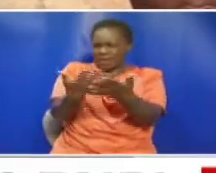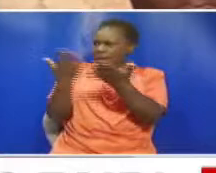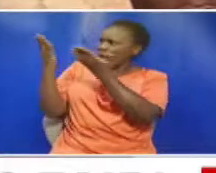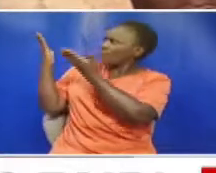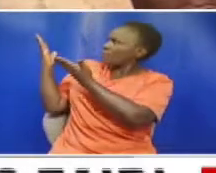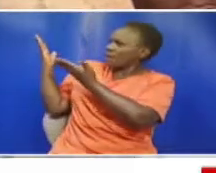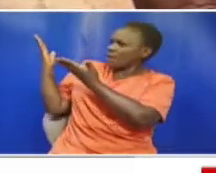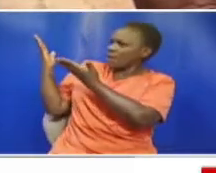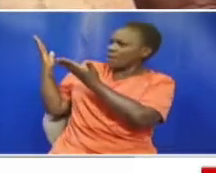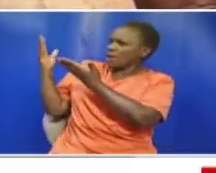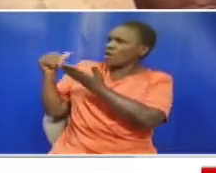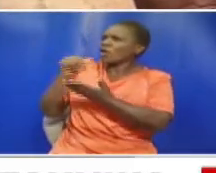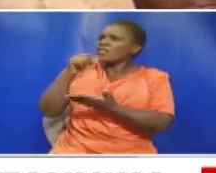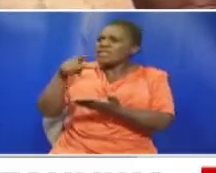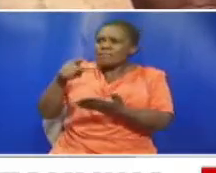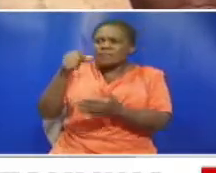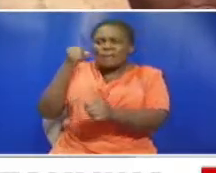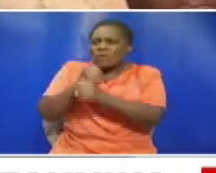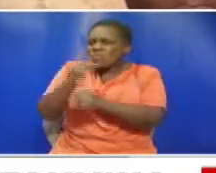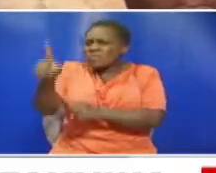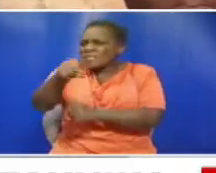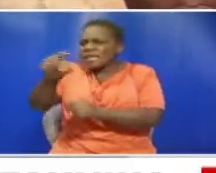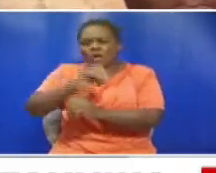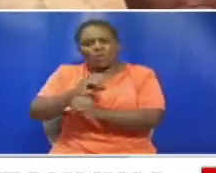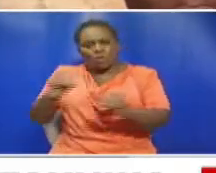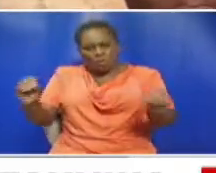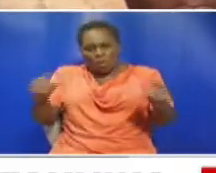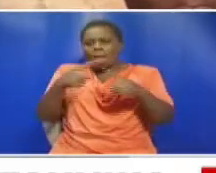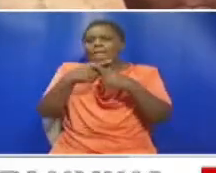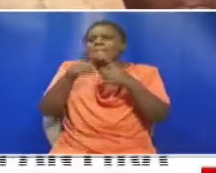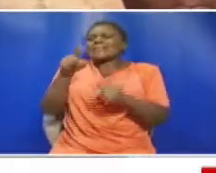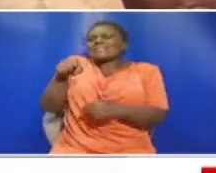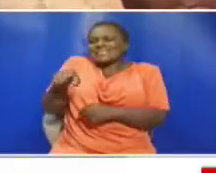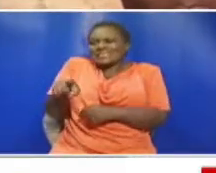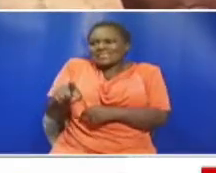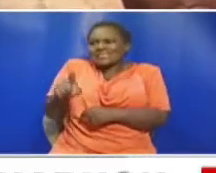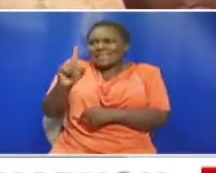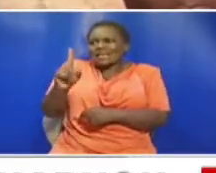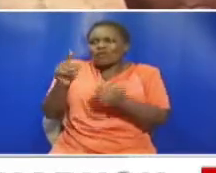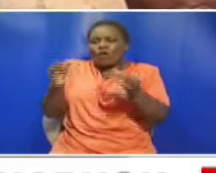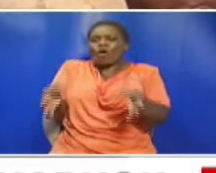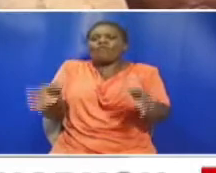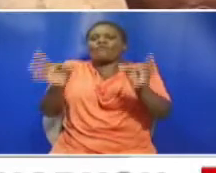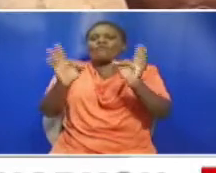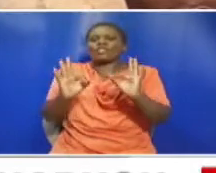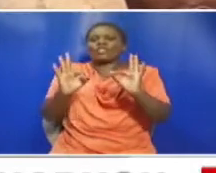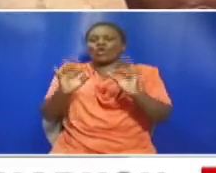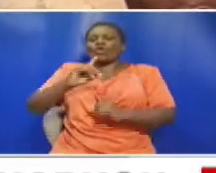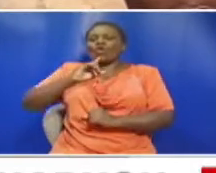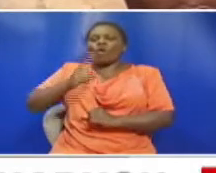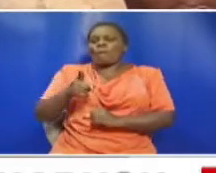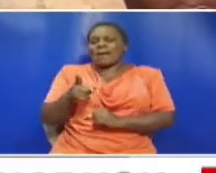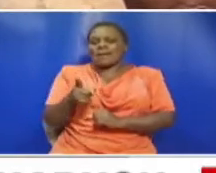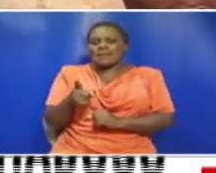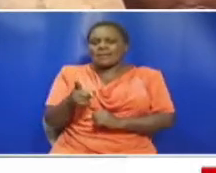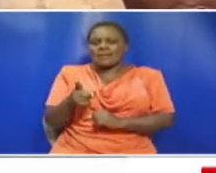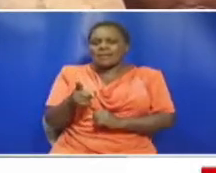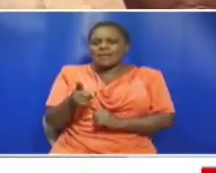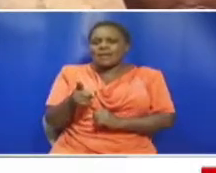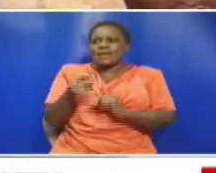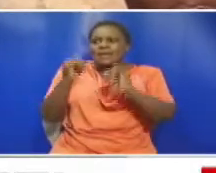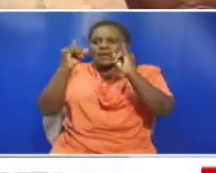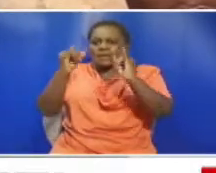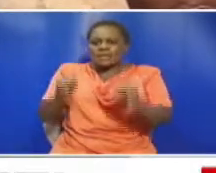here, not because they have done anything, but because they are the officers in command. A